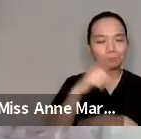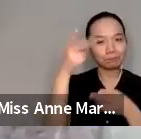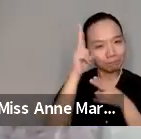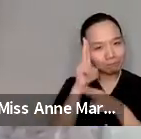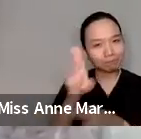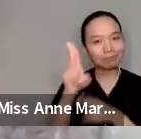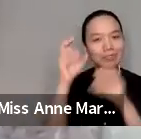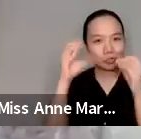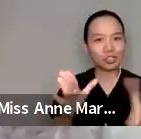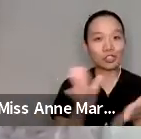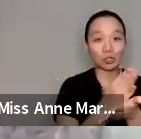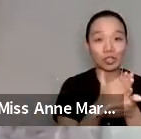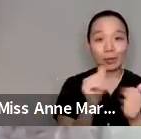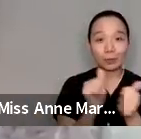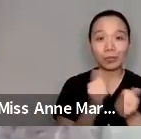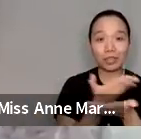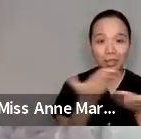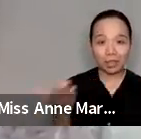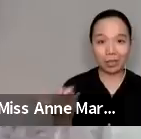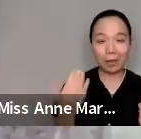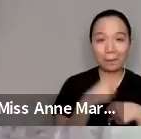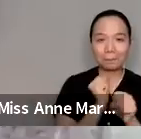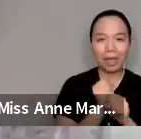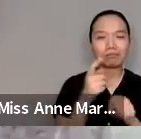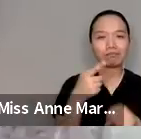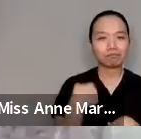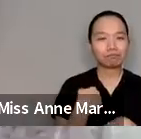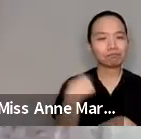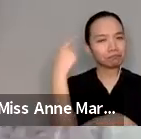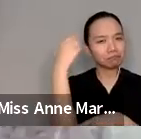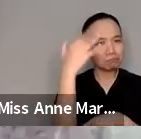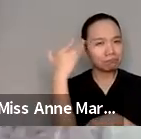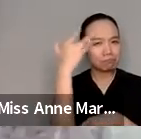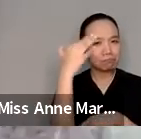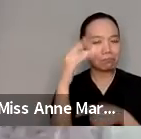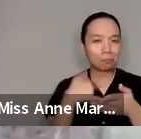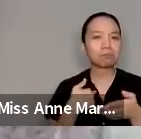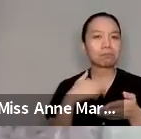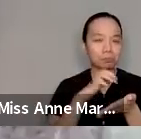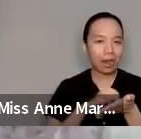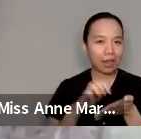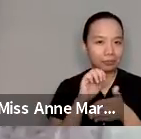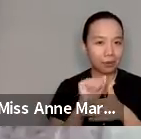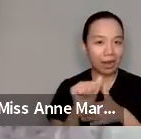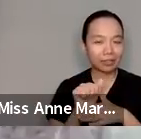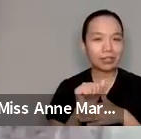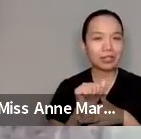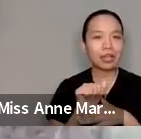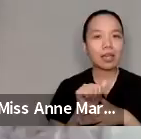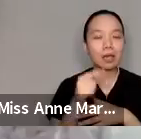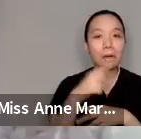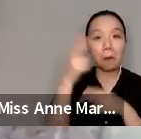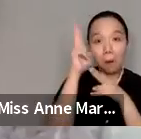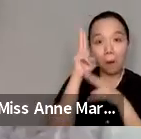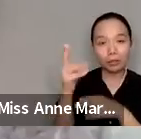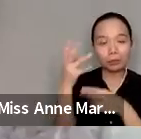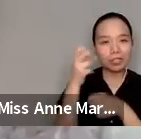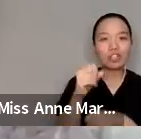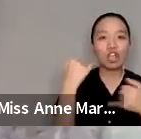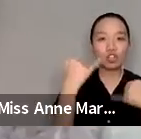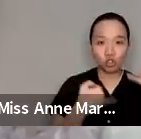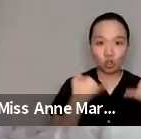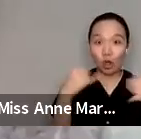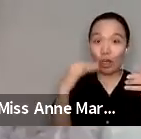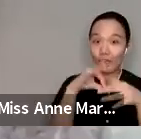you, and make them points for your reflective practice. May this commemoration of the honor, prestige, and joys of being